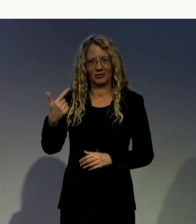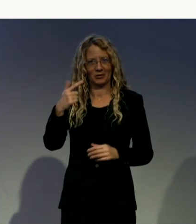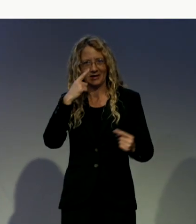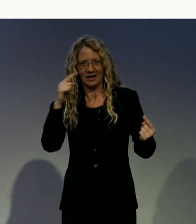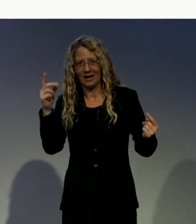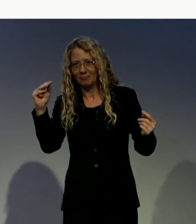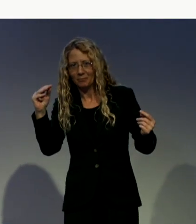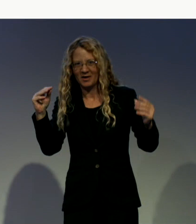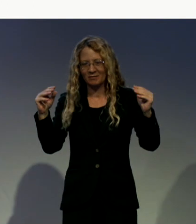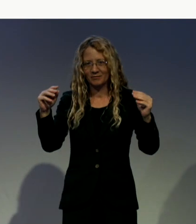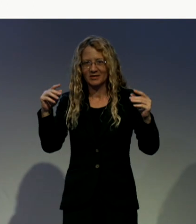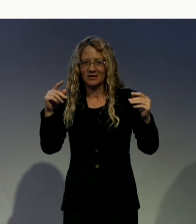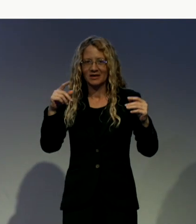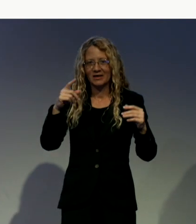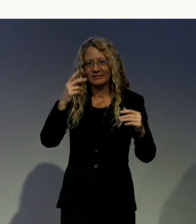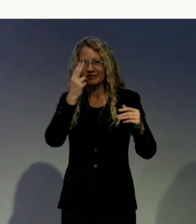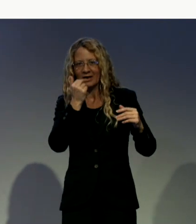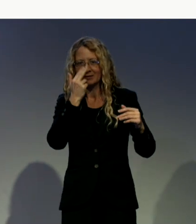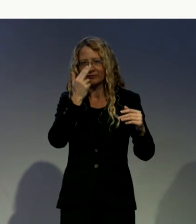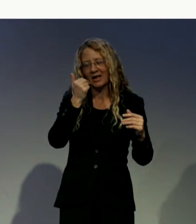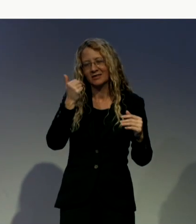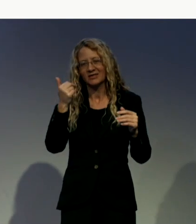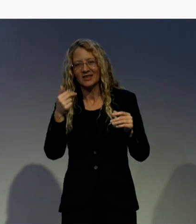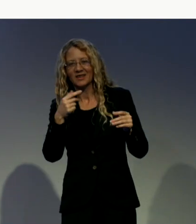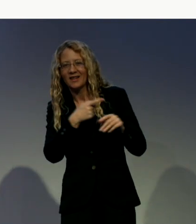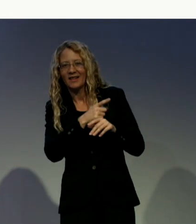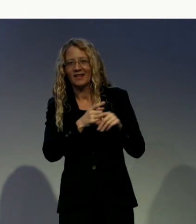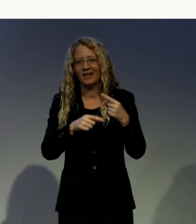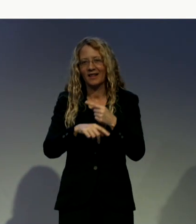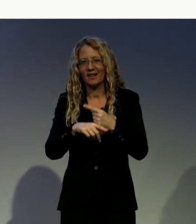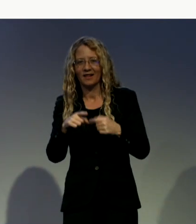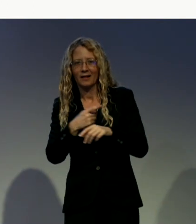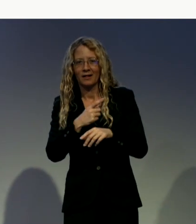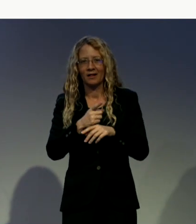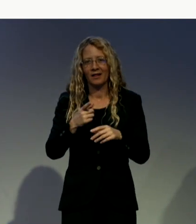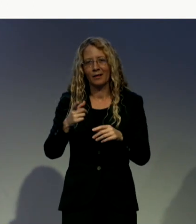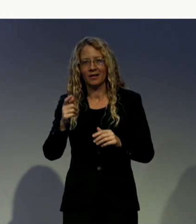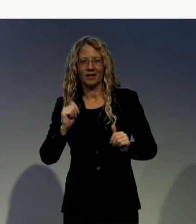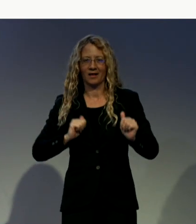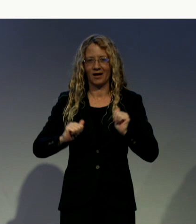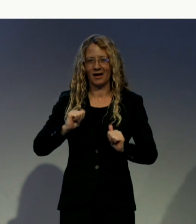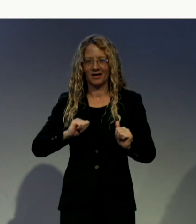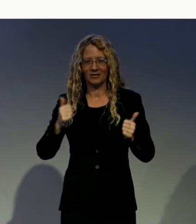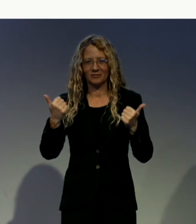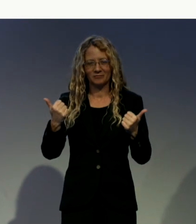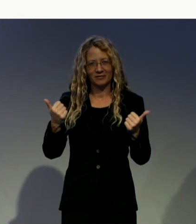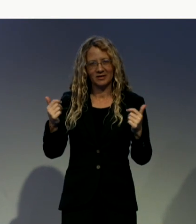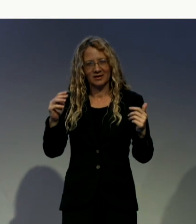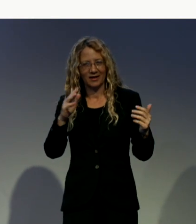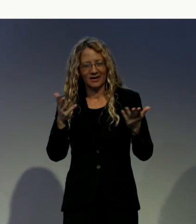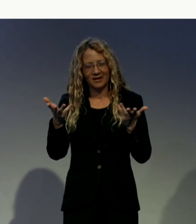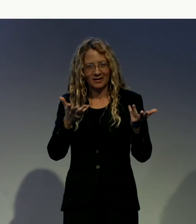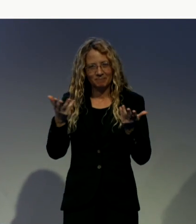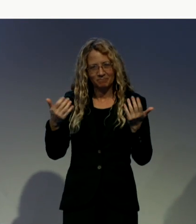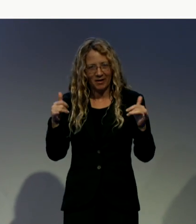good. The comedic timing is fantastic. The acting is great between the two of them. And yet it